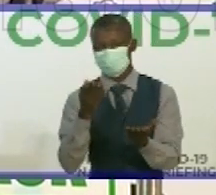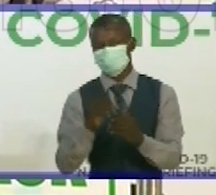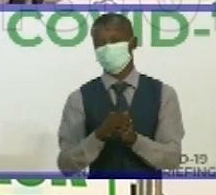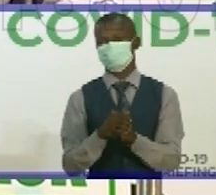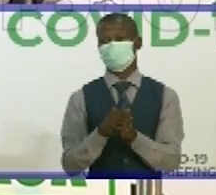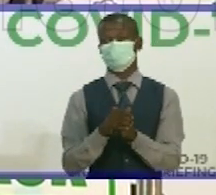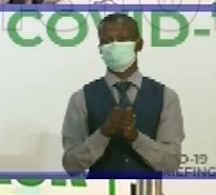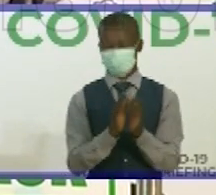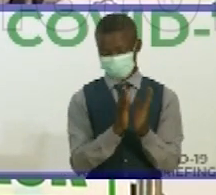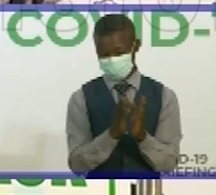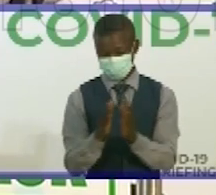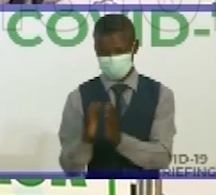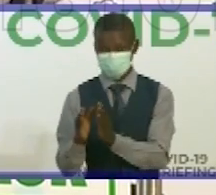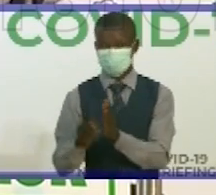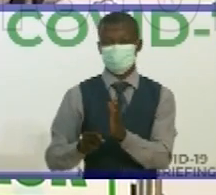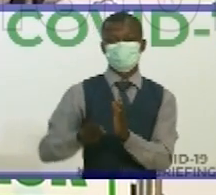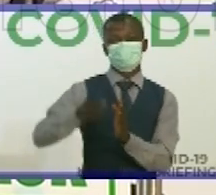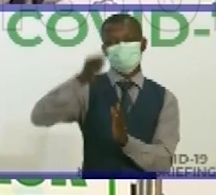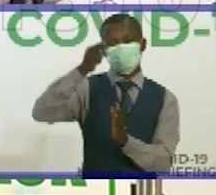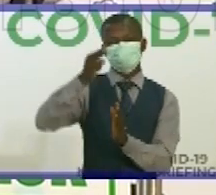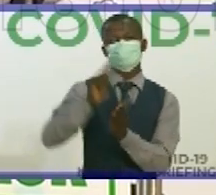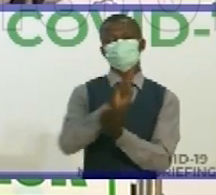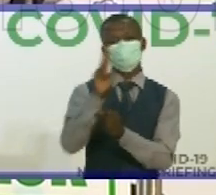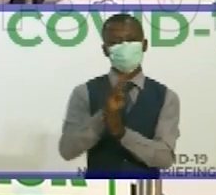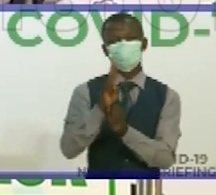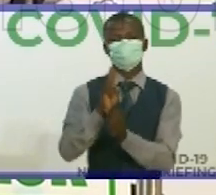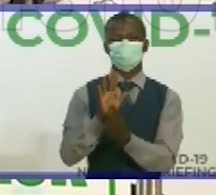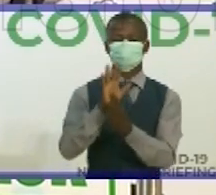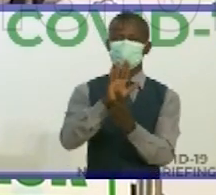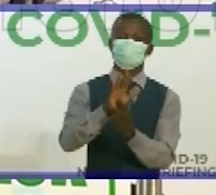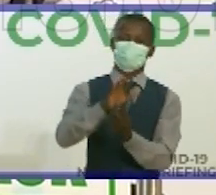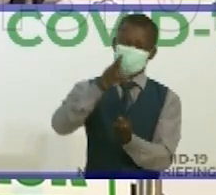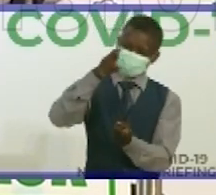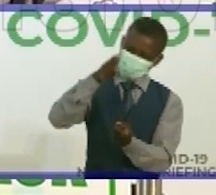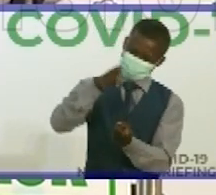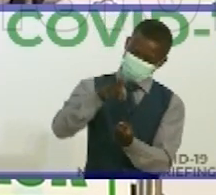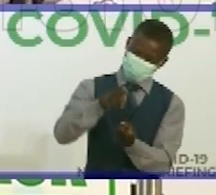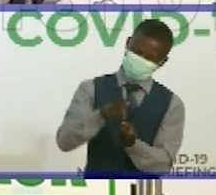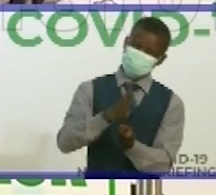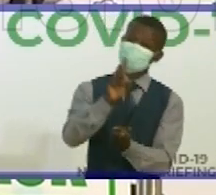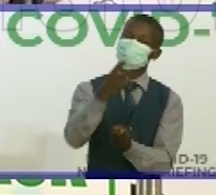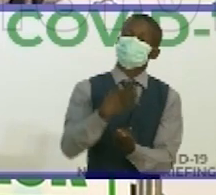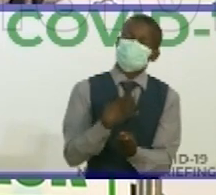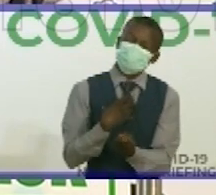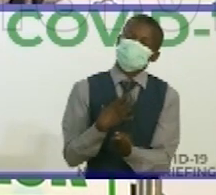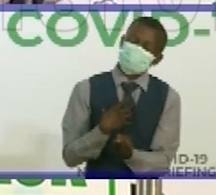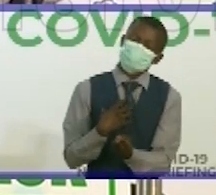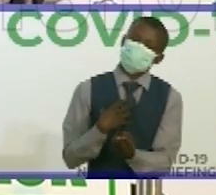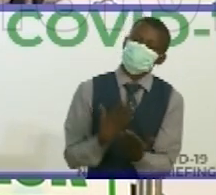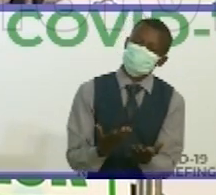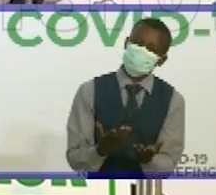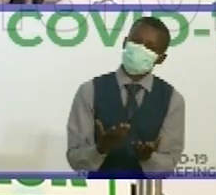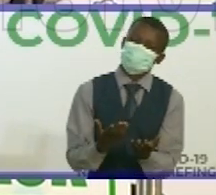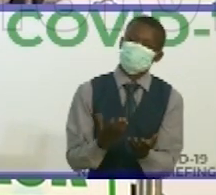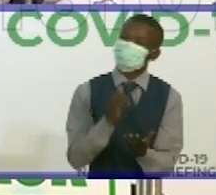While the preparation at high dose showed activity in reducing frequency of cough, it did not show